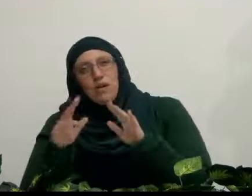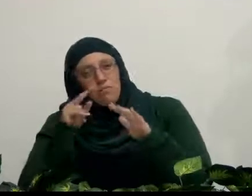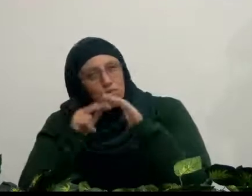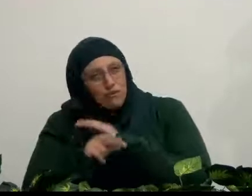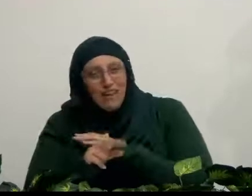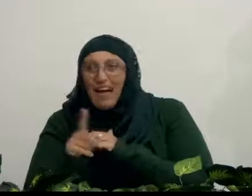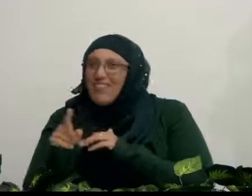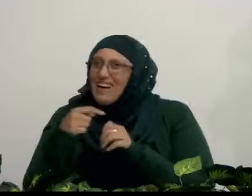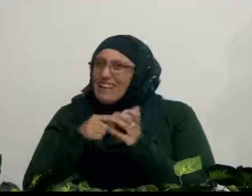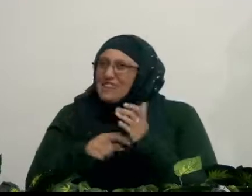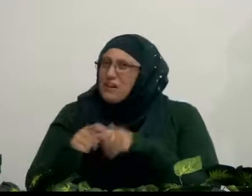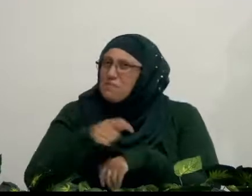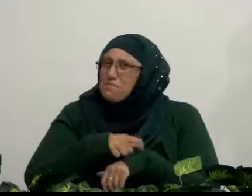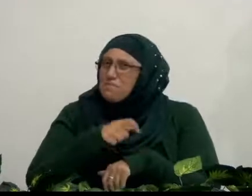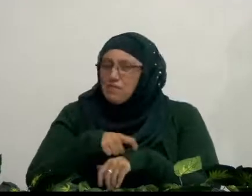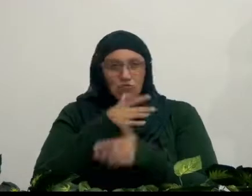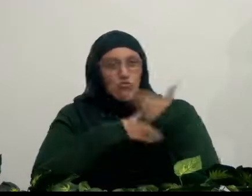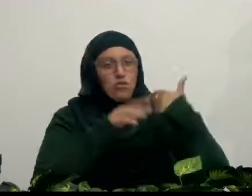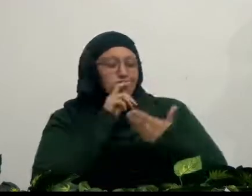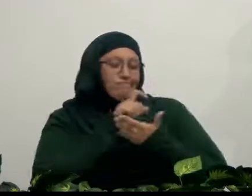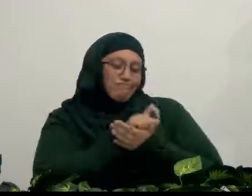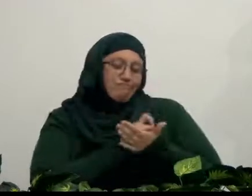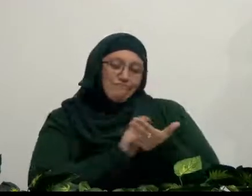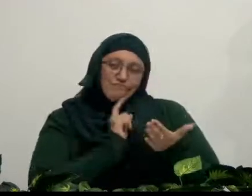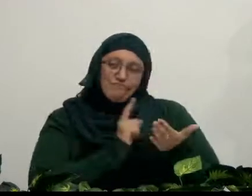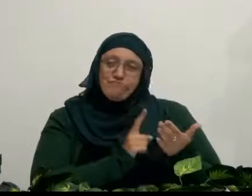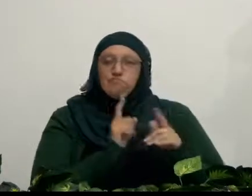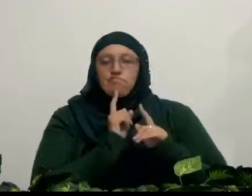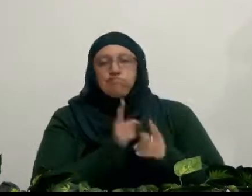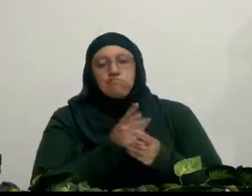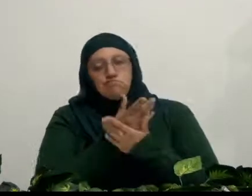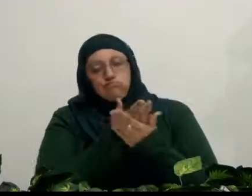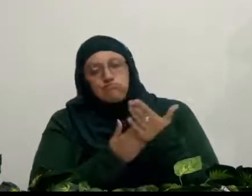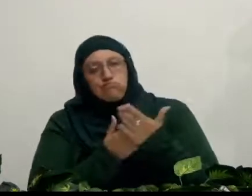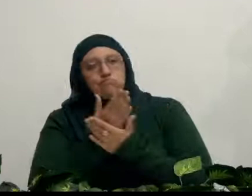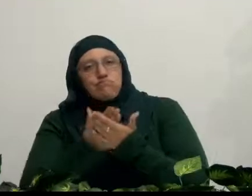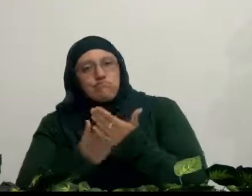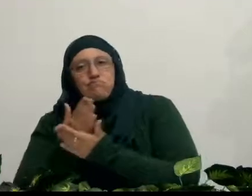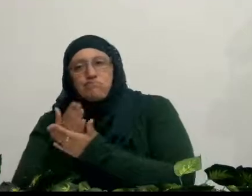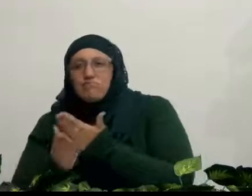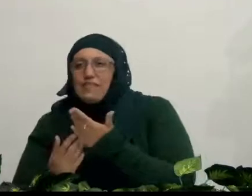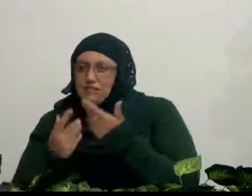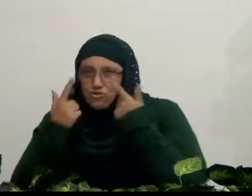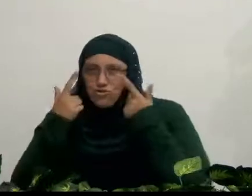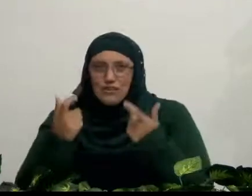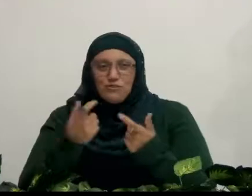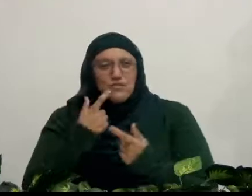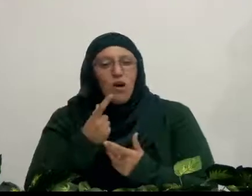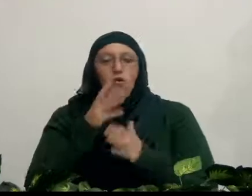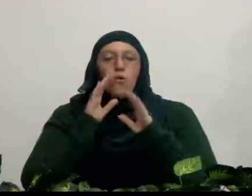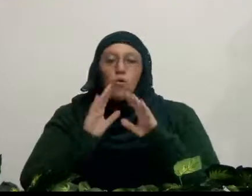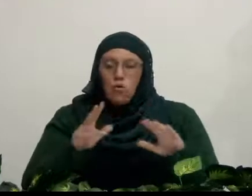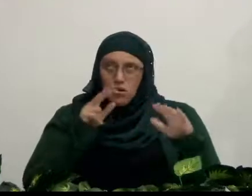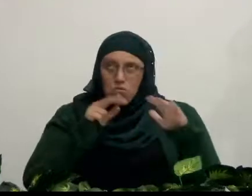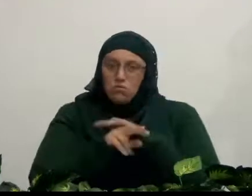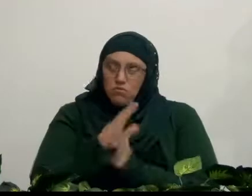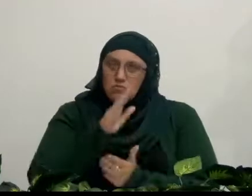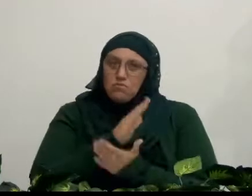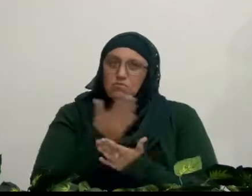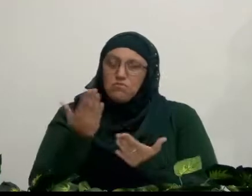time, historians have mentioned numerous narrations suggest and support this, that the Holy Prophet,